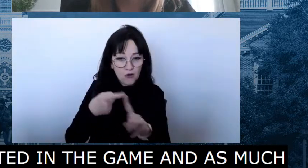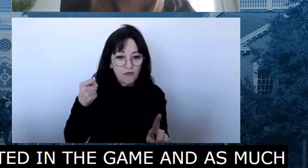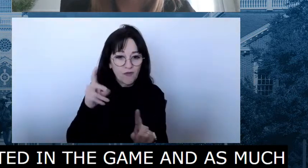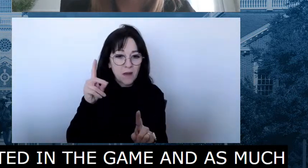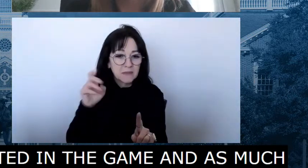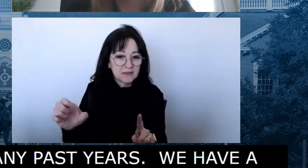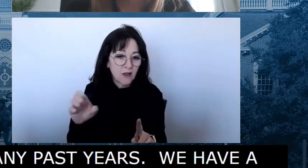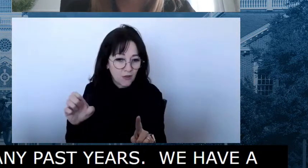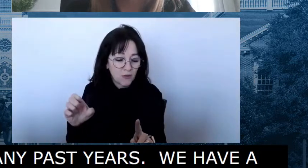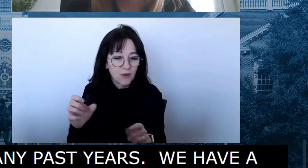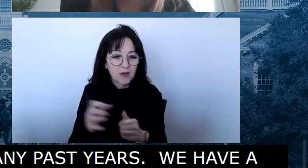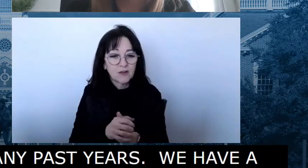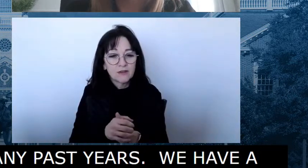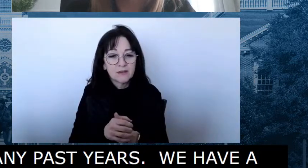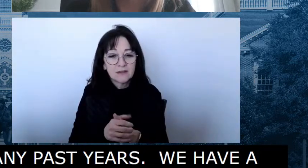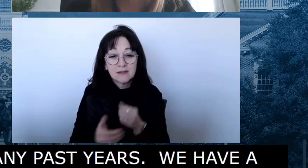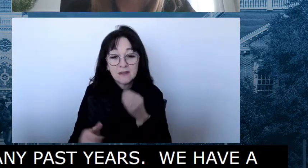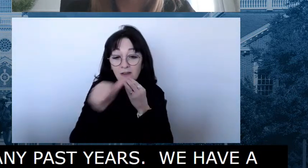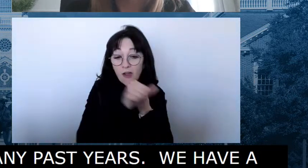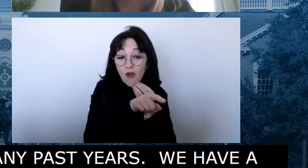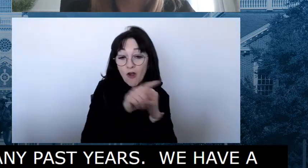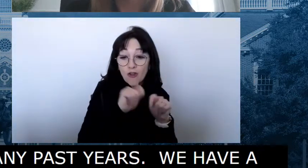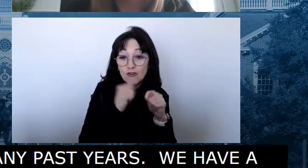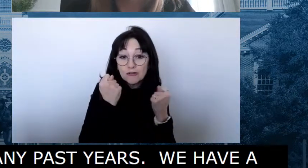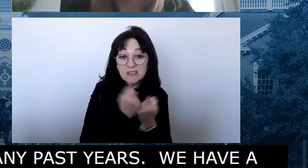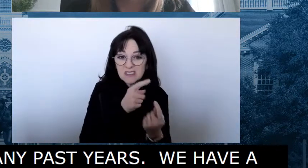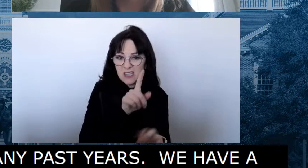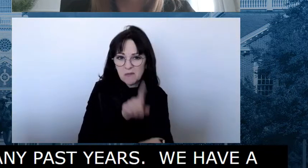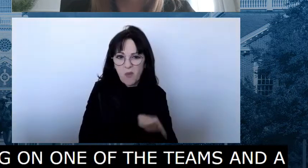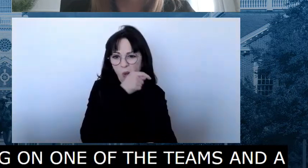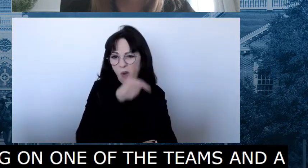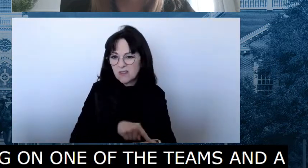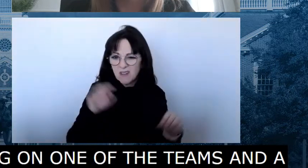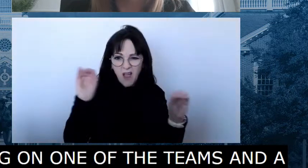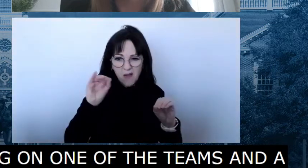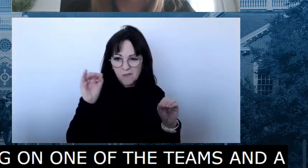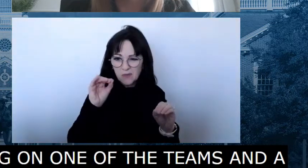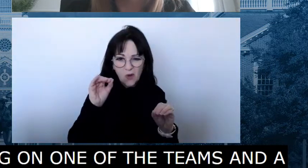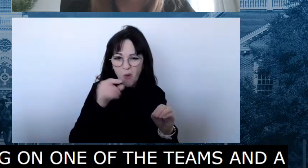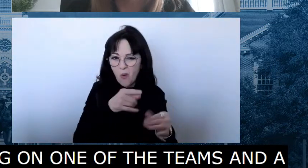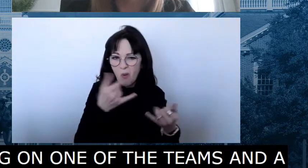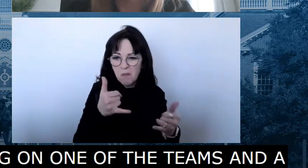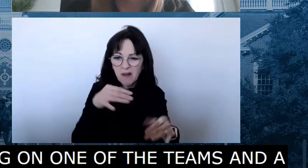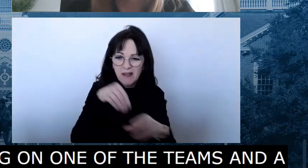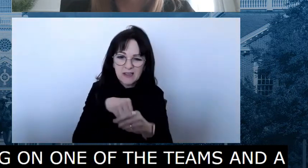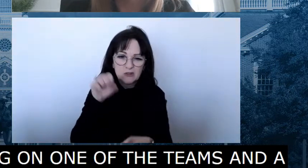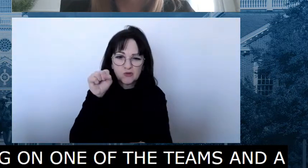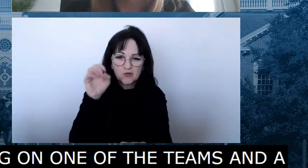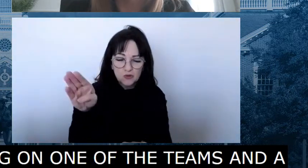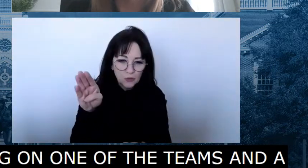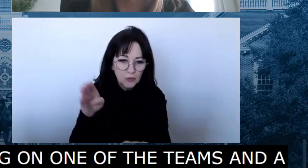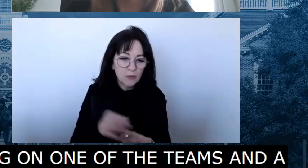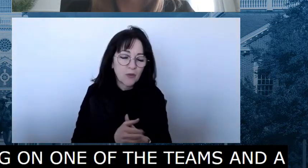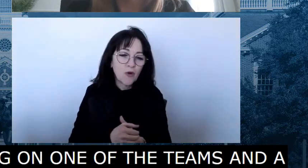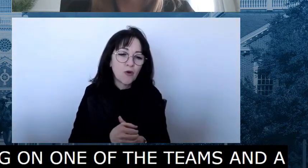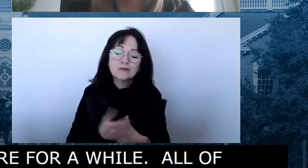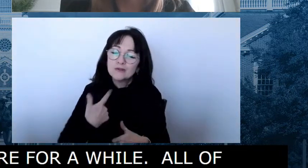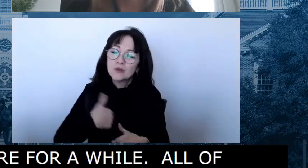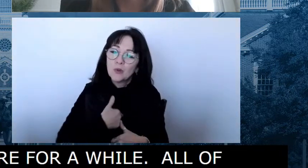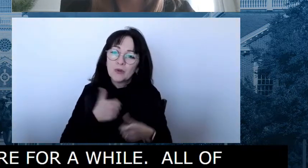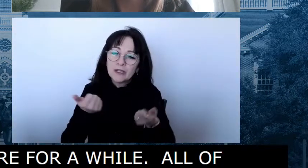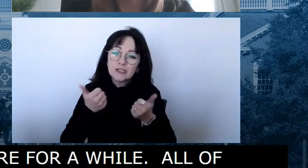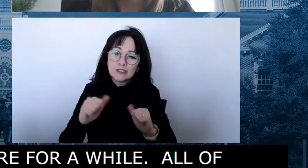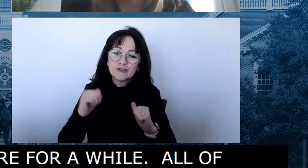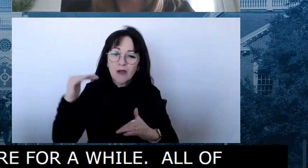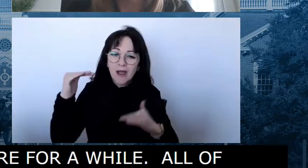there for a while. But all those factors were part of the balance we try to strike